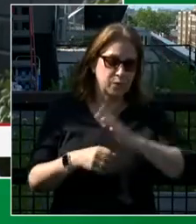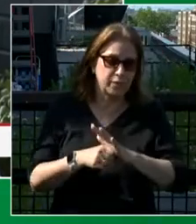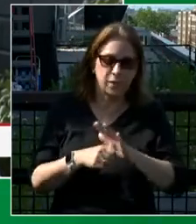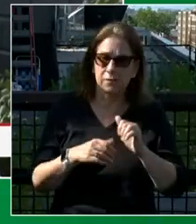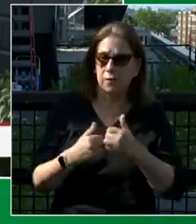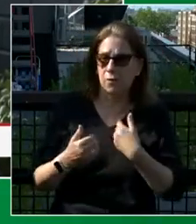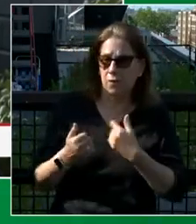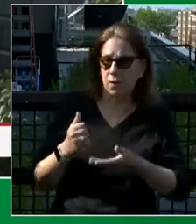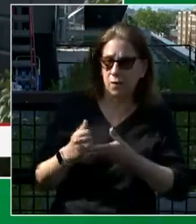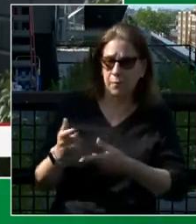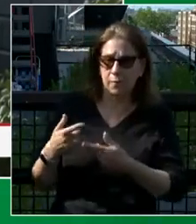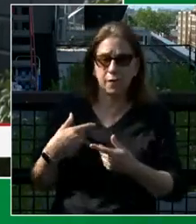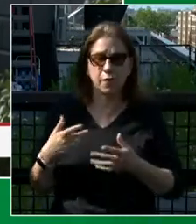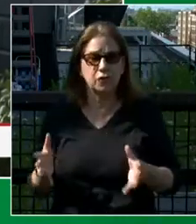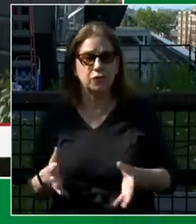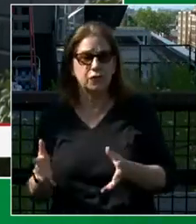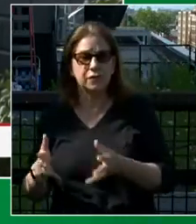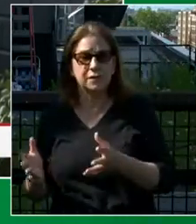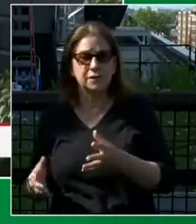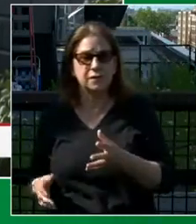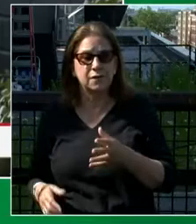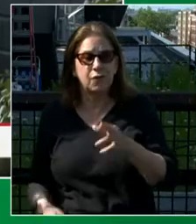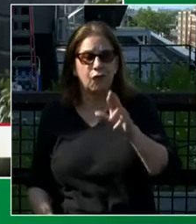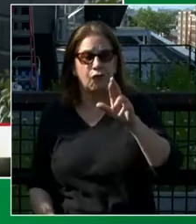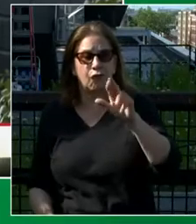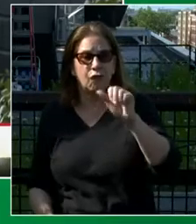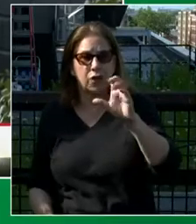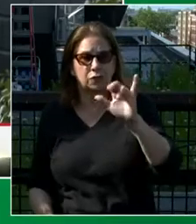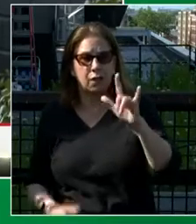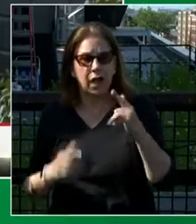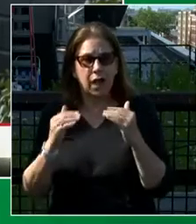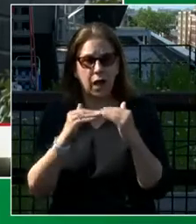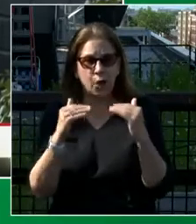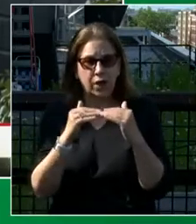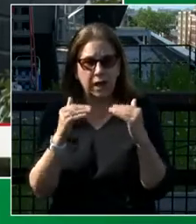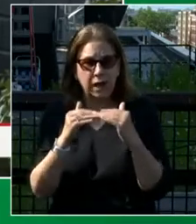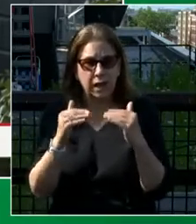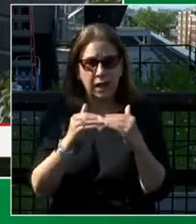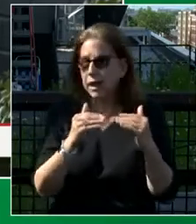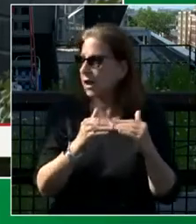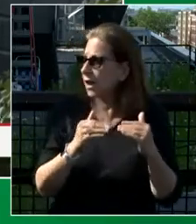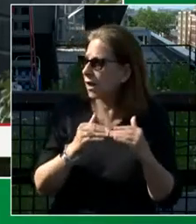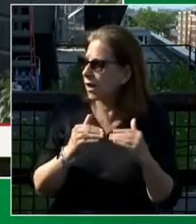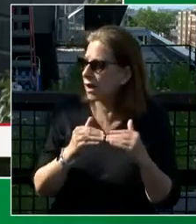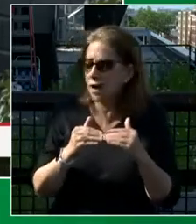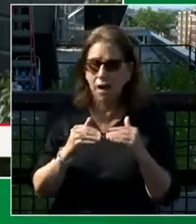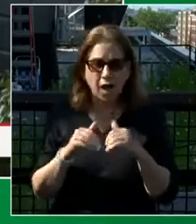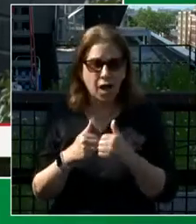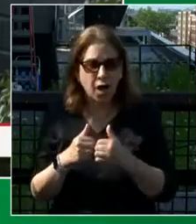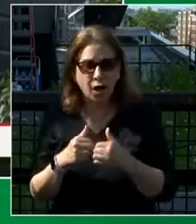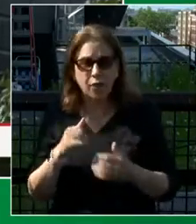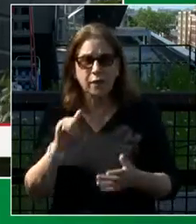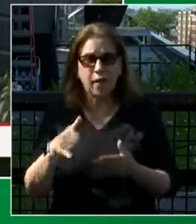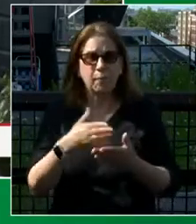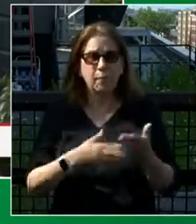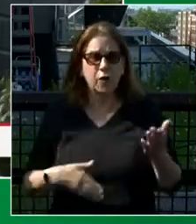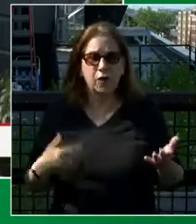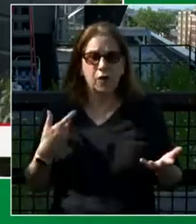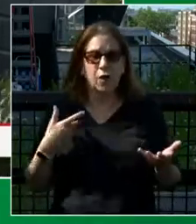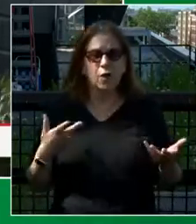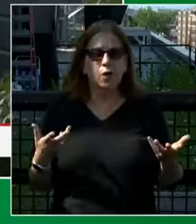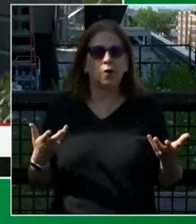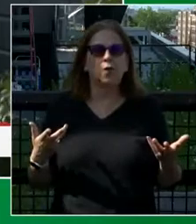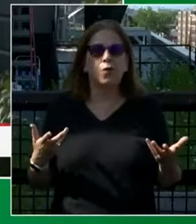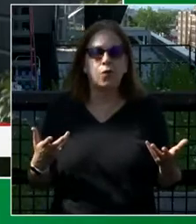and racial justice as a powerful organization in the world. And, you know, I think those aspects of humanity, while we've been separated but together